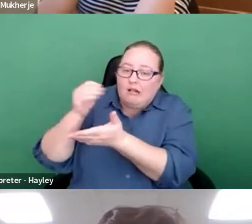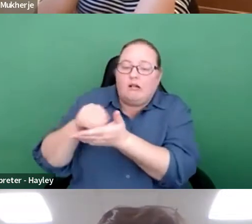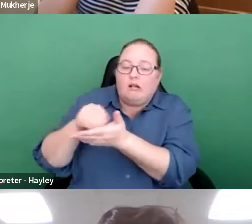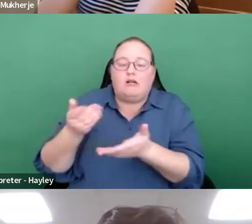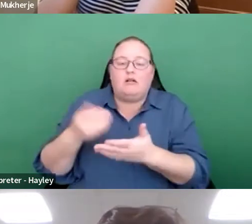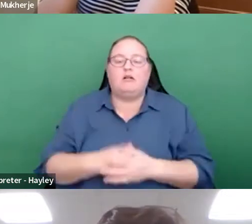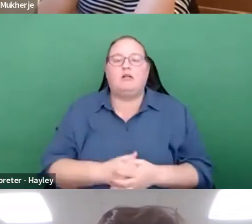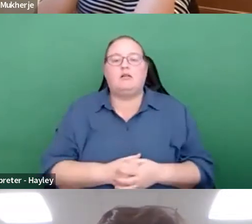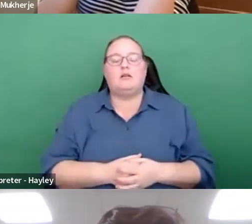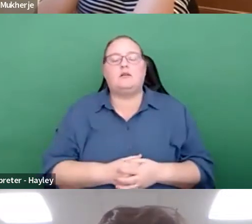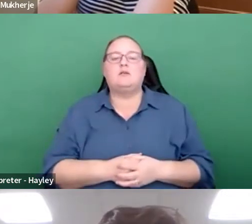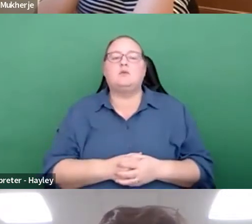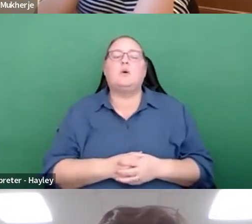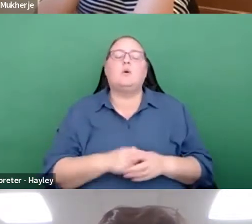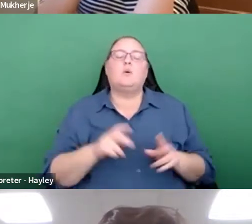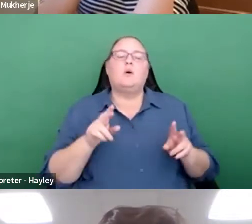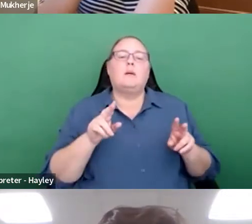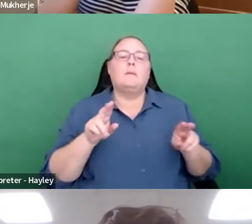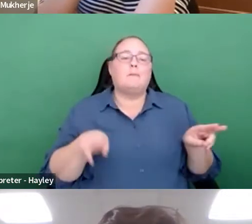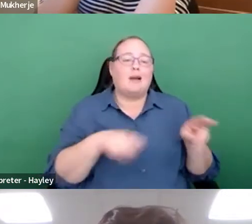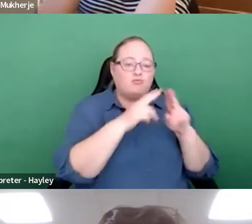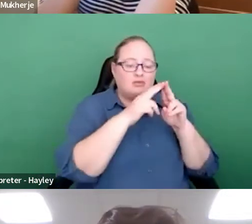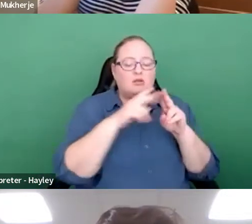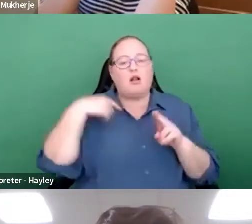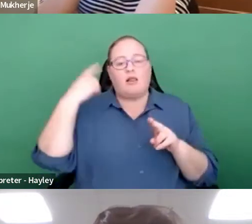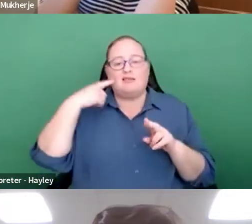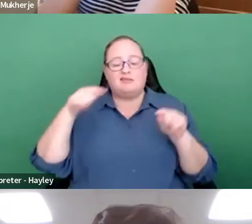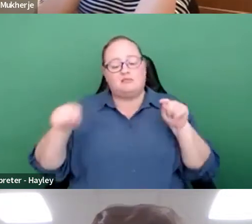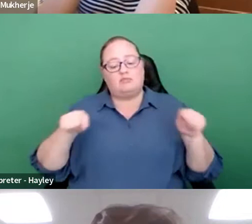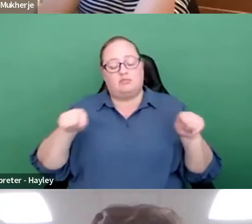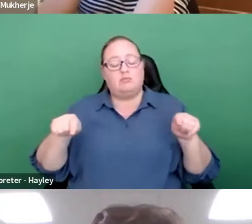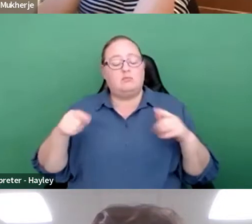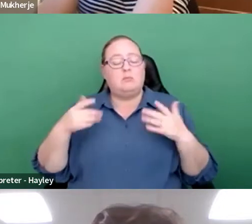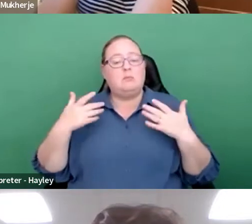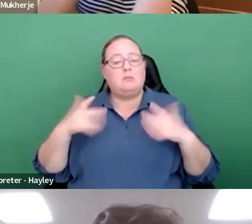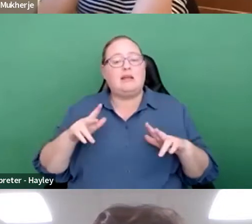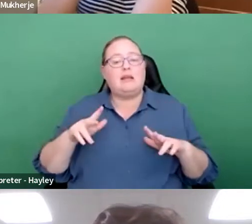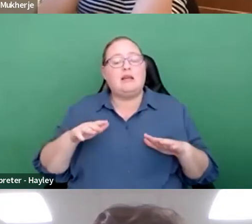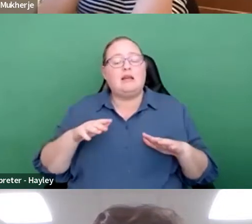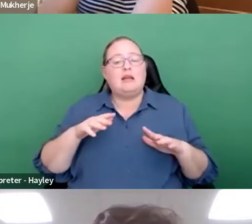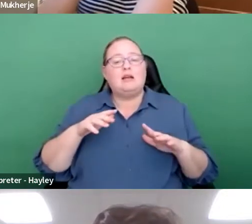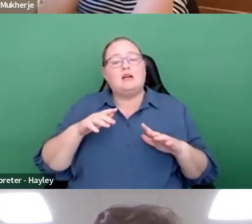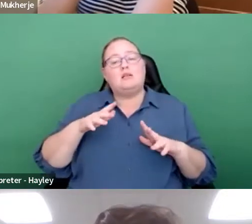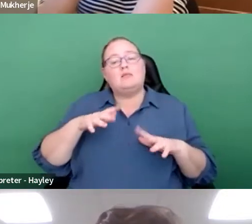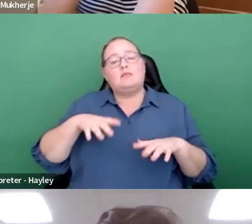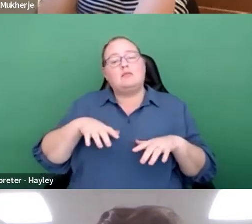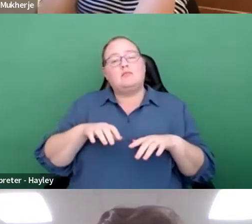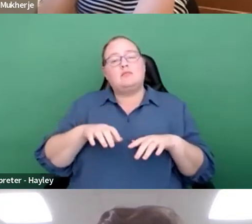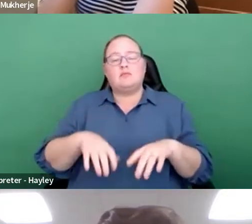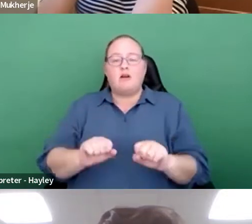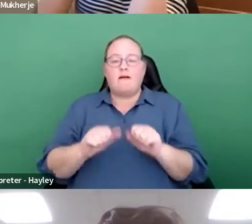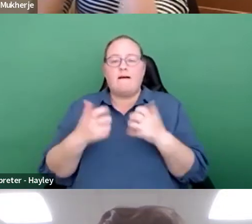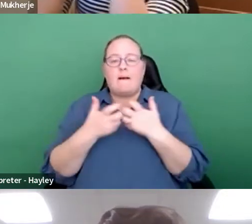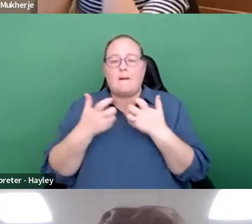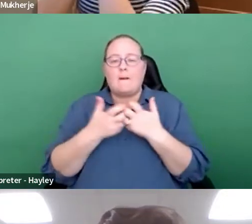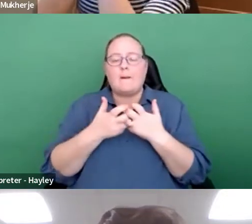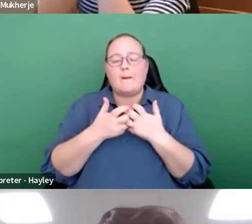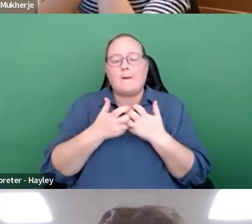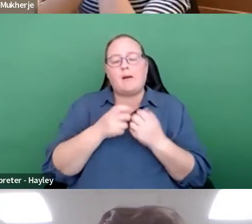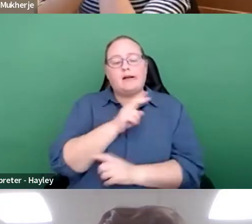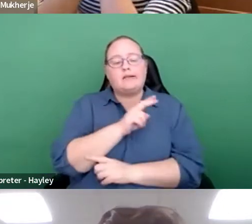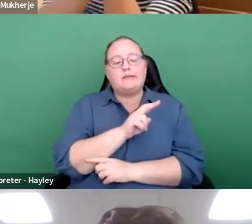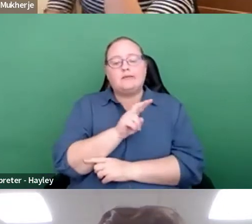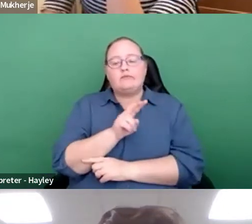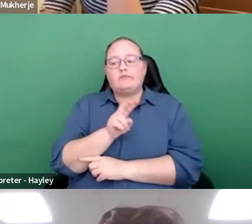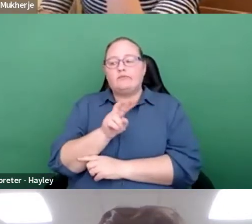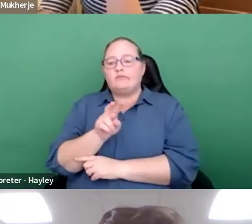the work I did in Paris, I started with private detective, like looking around where people